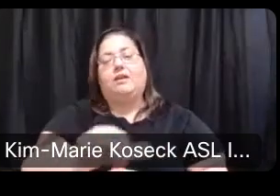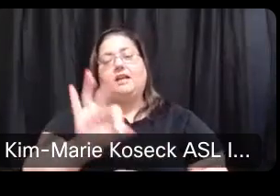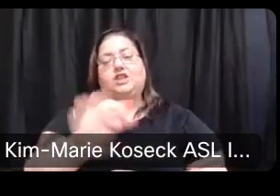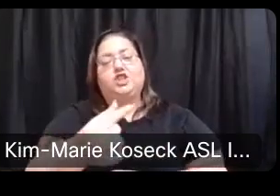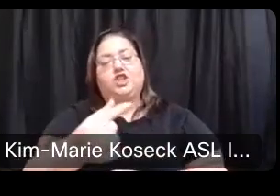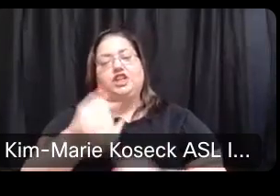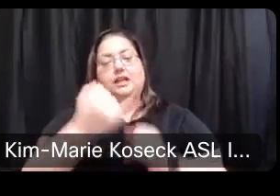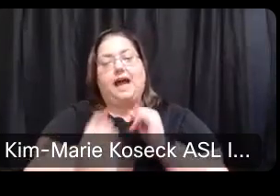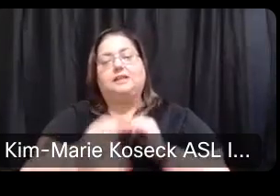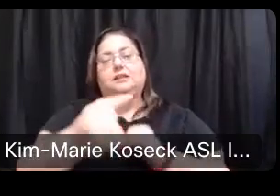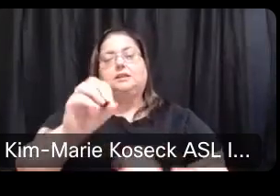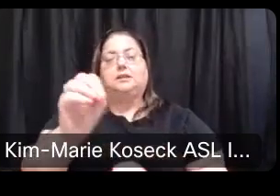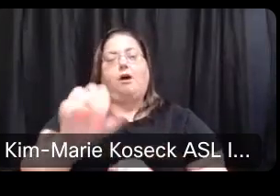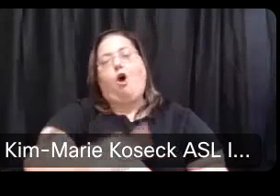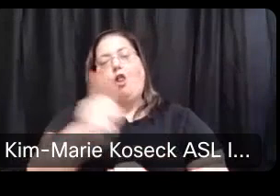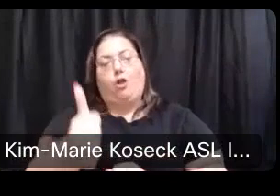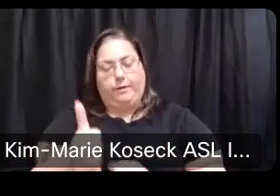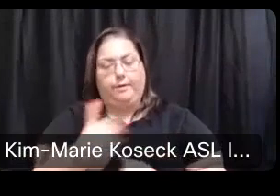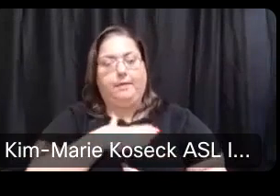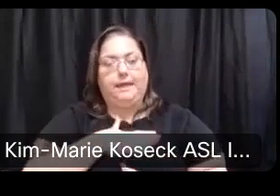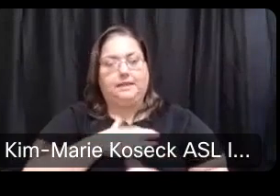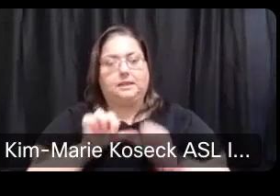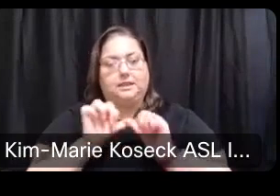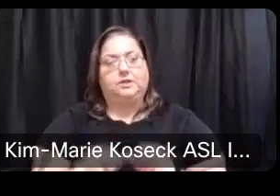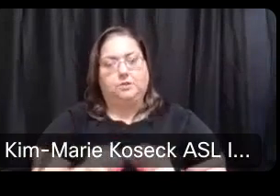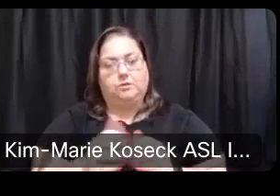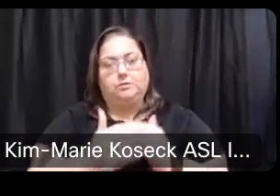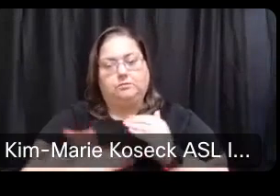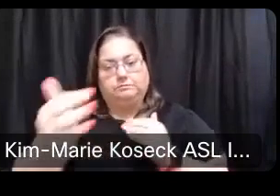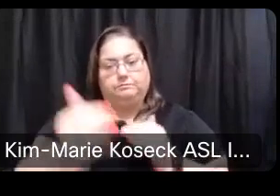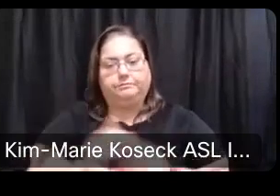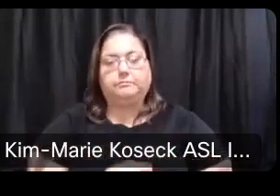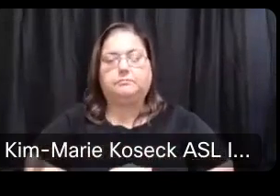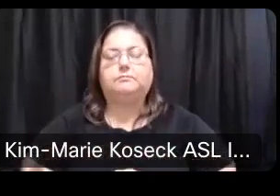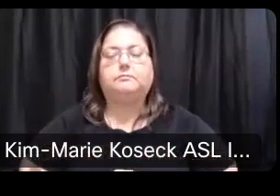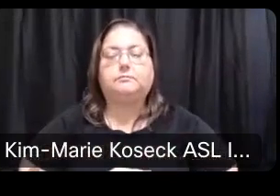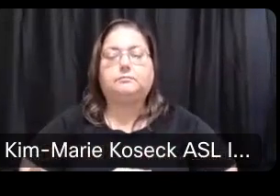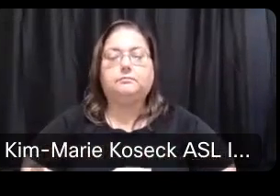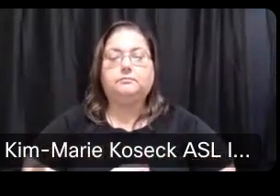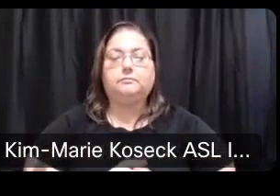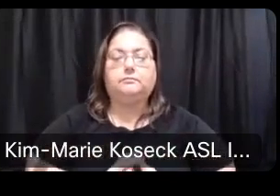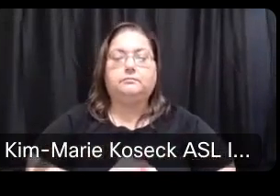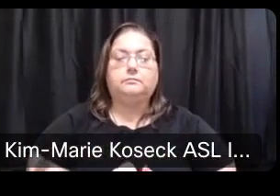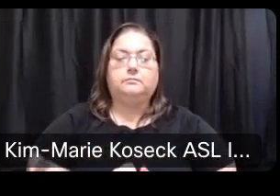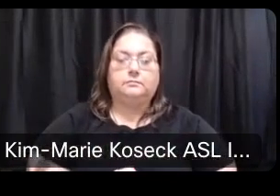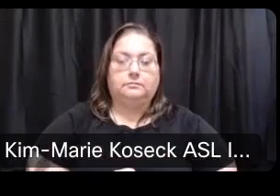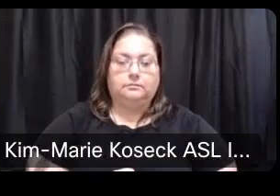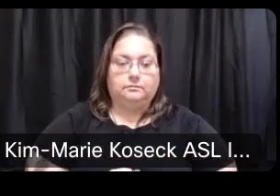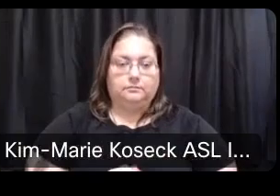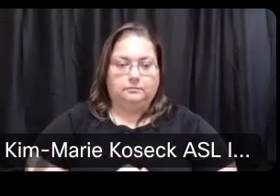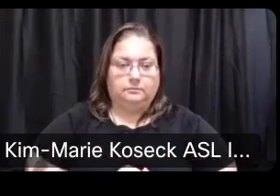Please continue, and we'll advance the polling, the slide deck.